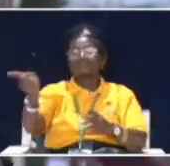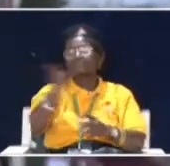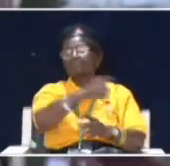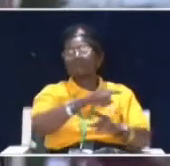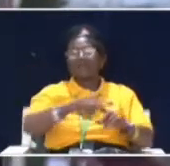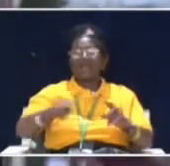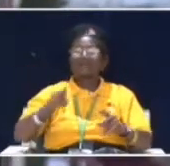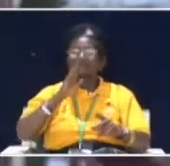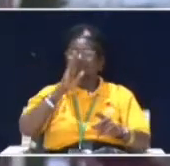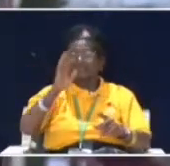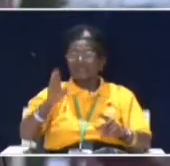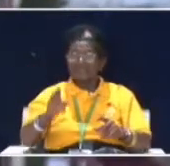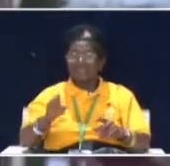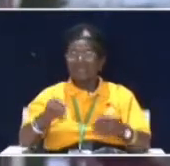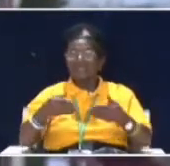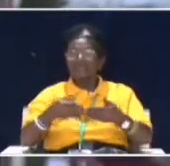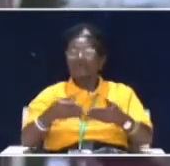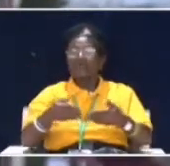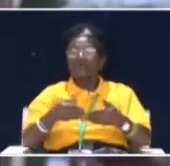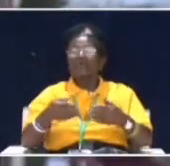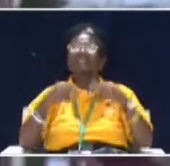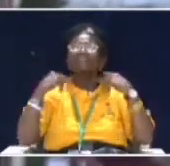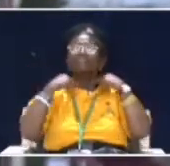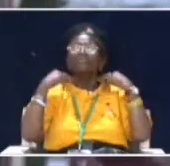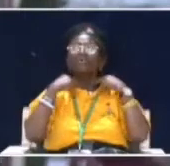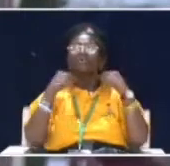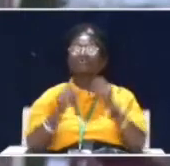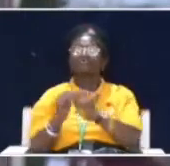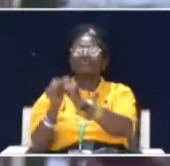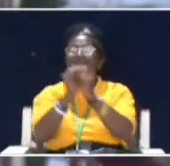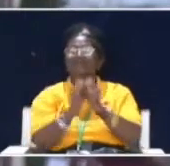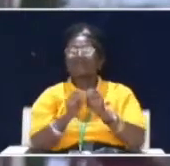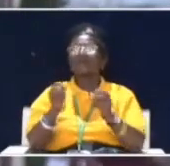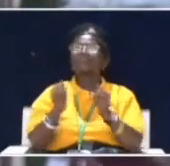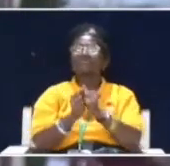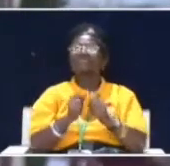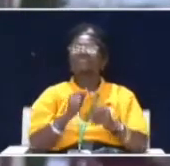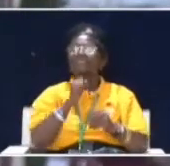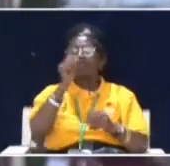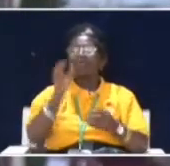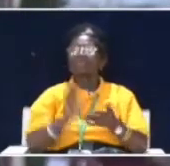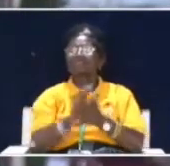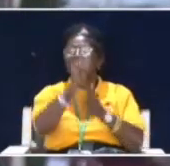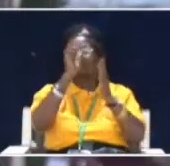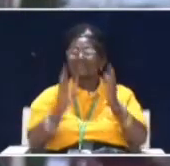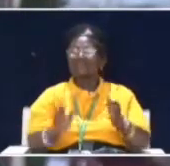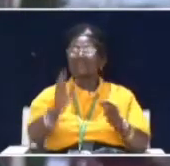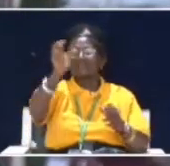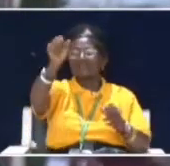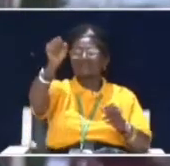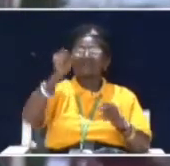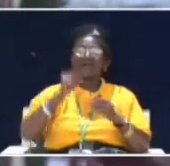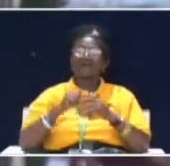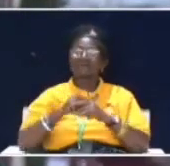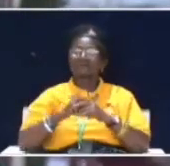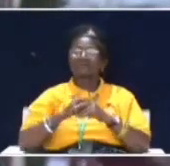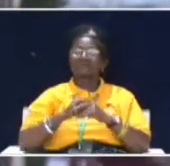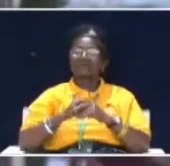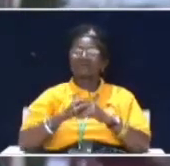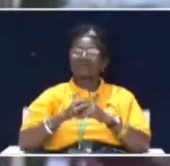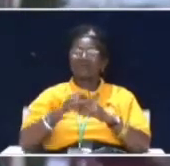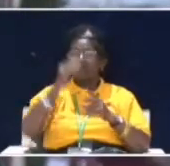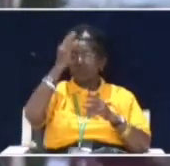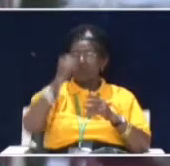be unequally yoked together with unbelievers. Oh, ni fi ai dogba da po mo awon alai gbagbo. Why?